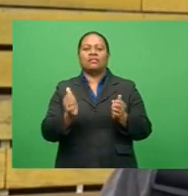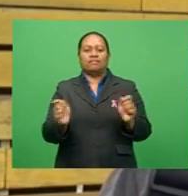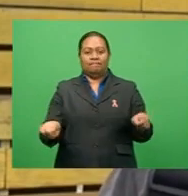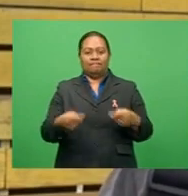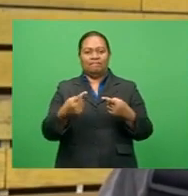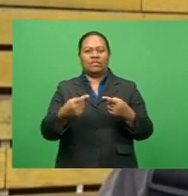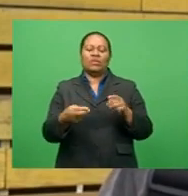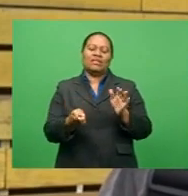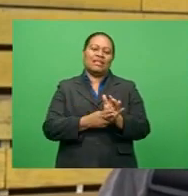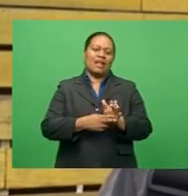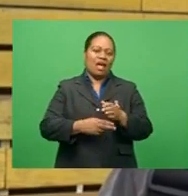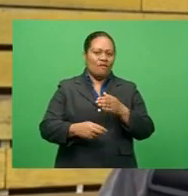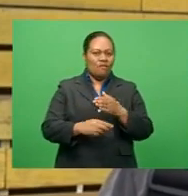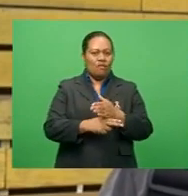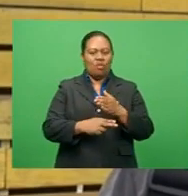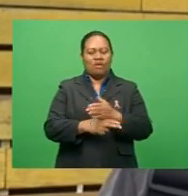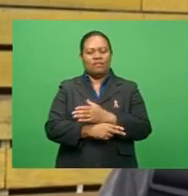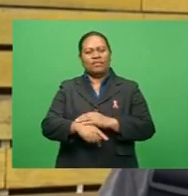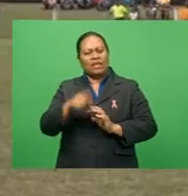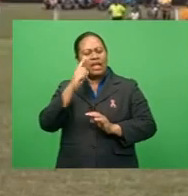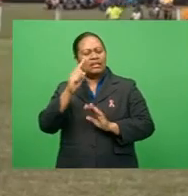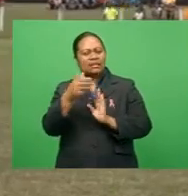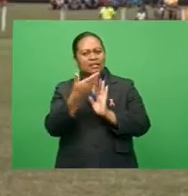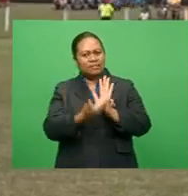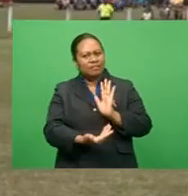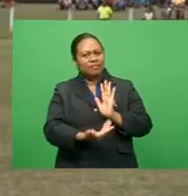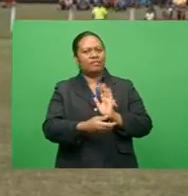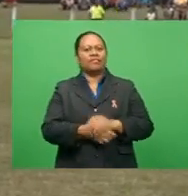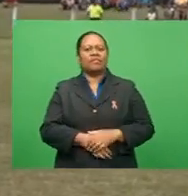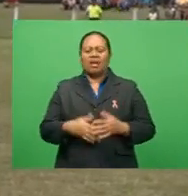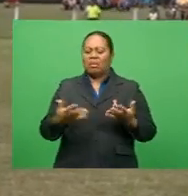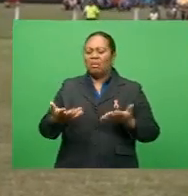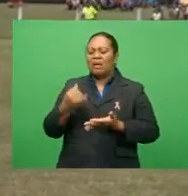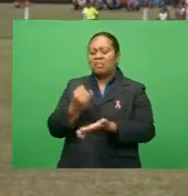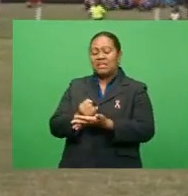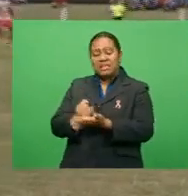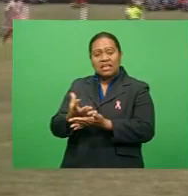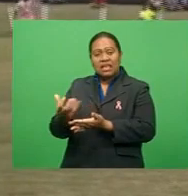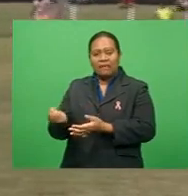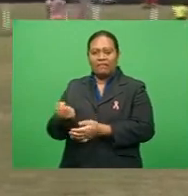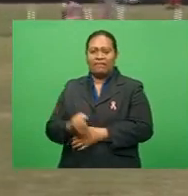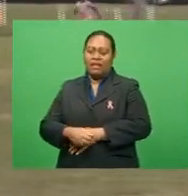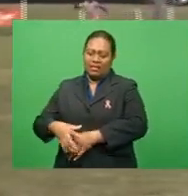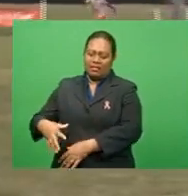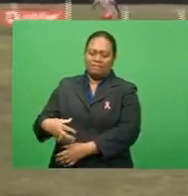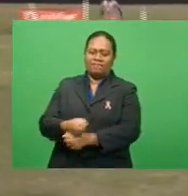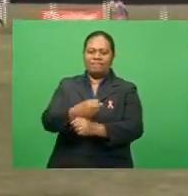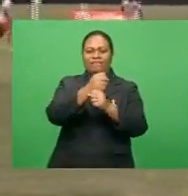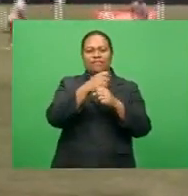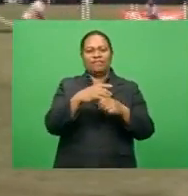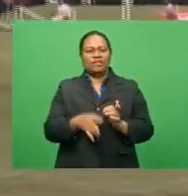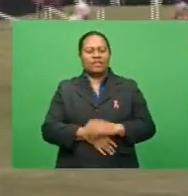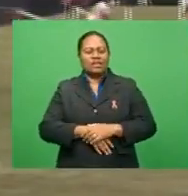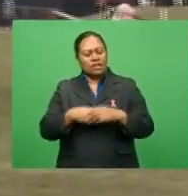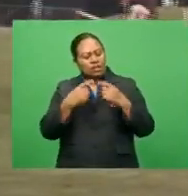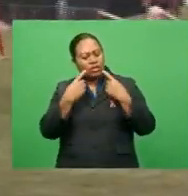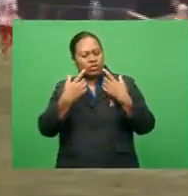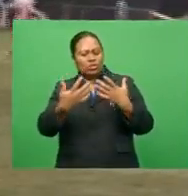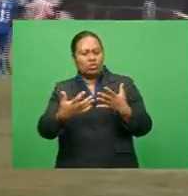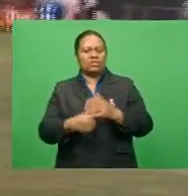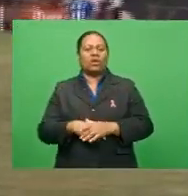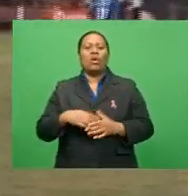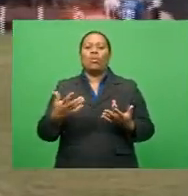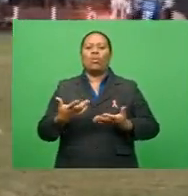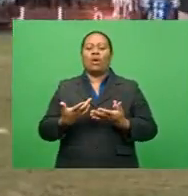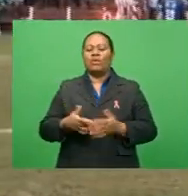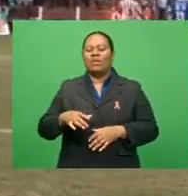crucial. We will go back to the drawing board and see where we went wrong, and we need to pick up the game from what we have left here